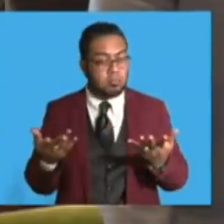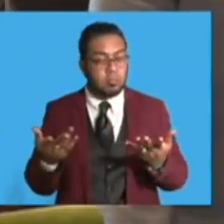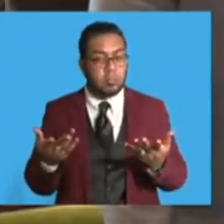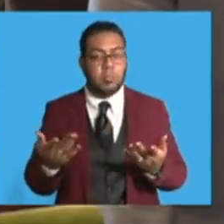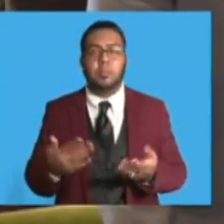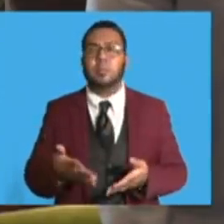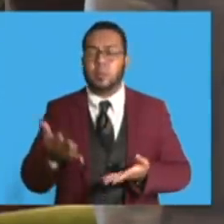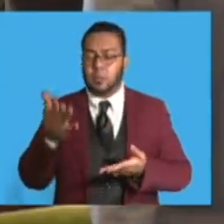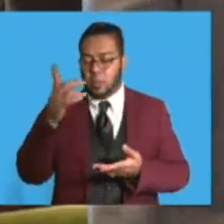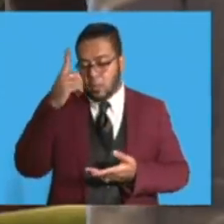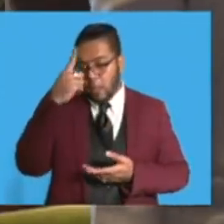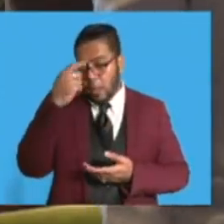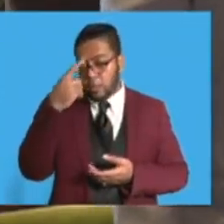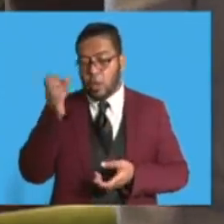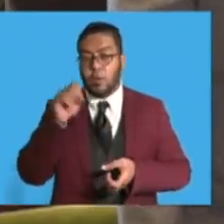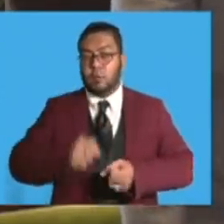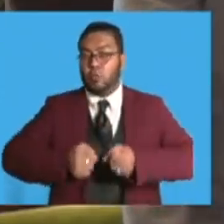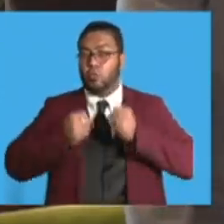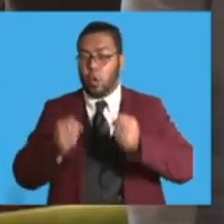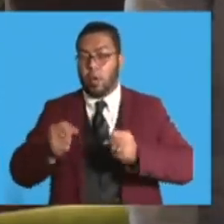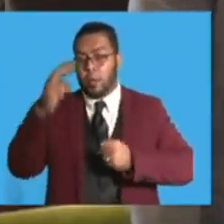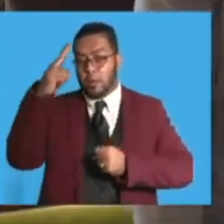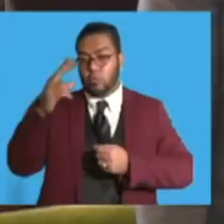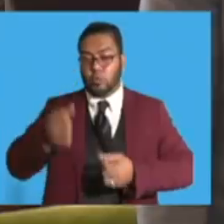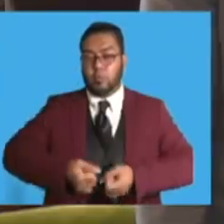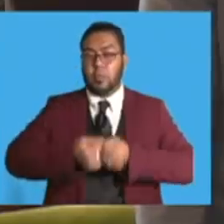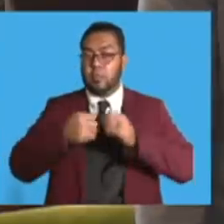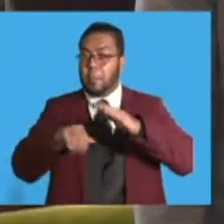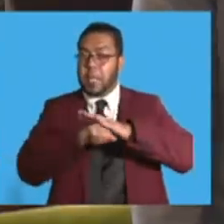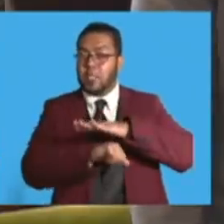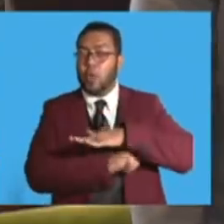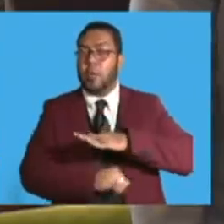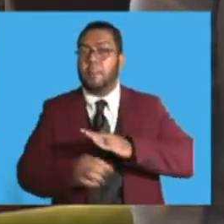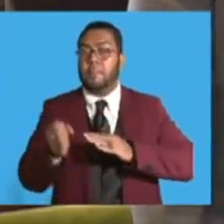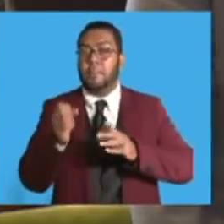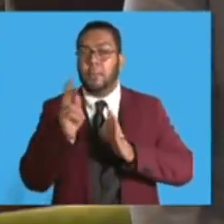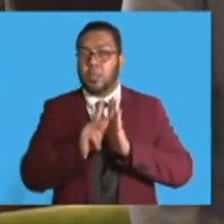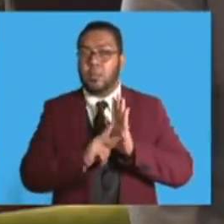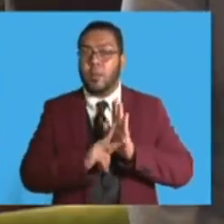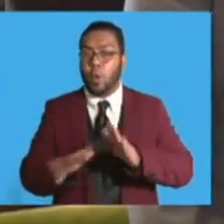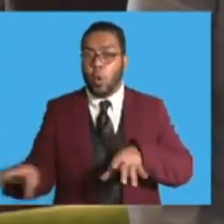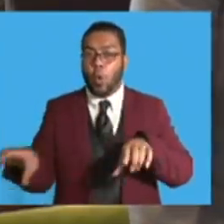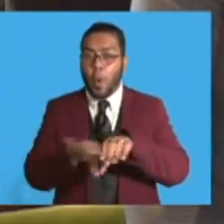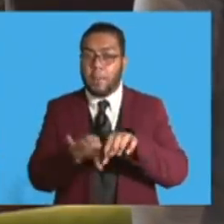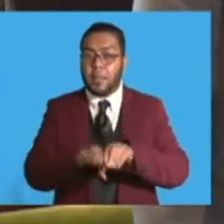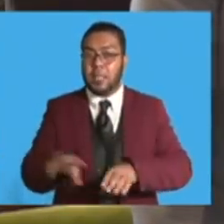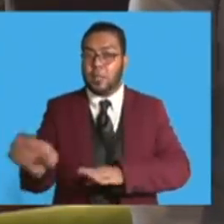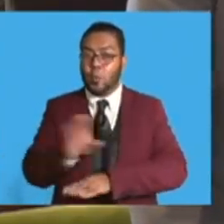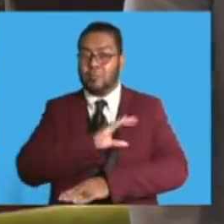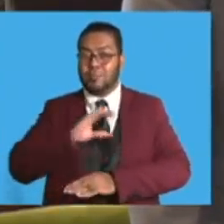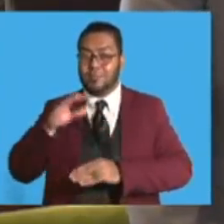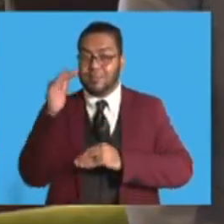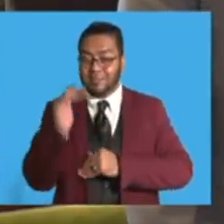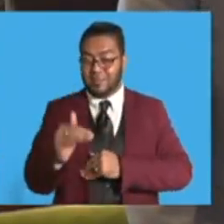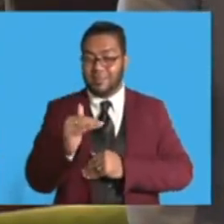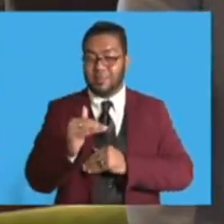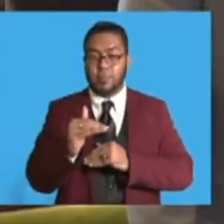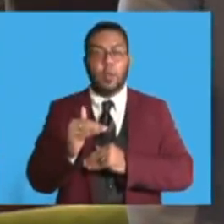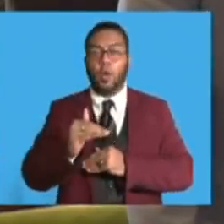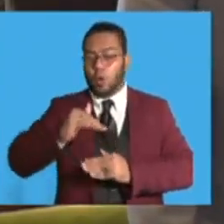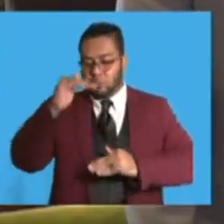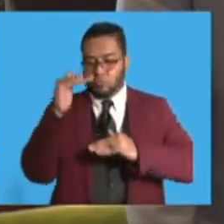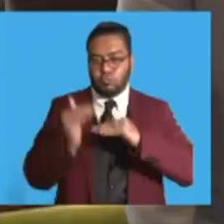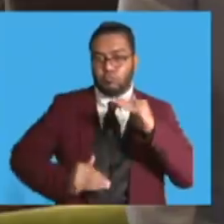strong nation state based on the principles and values and common and equal citizenry without compromising the